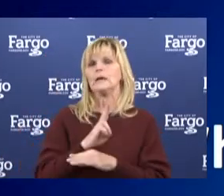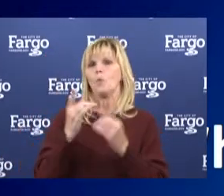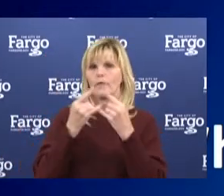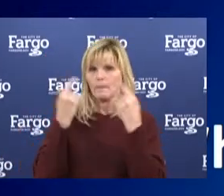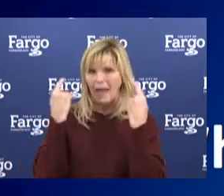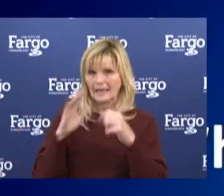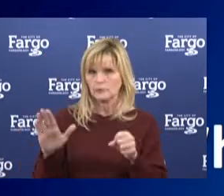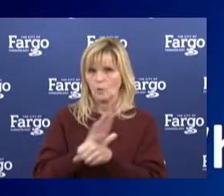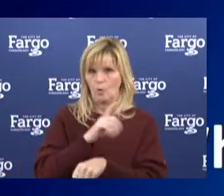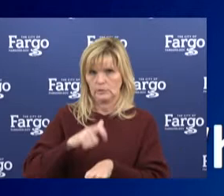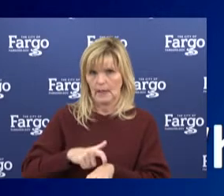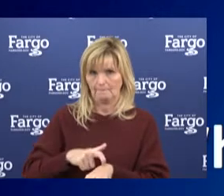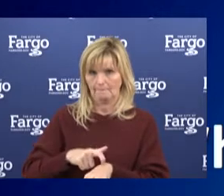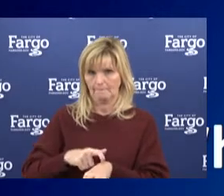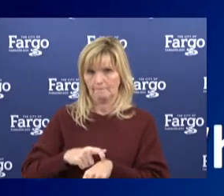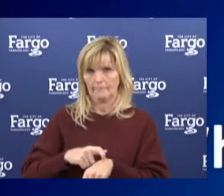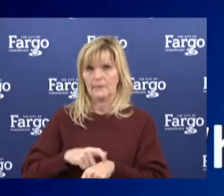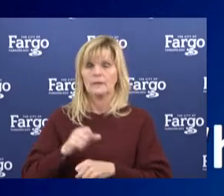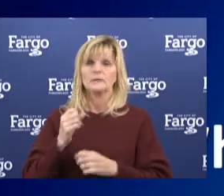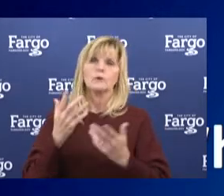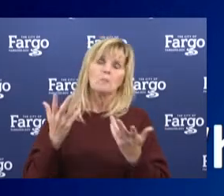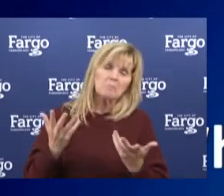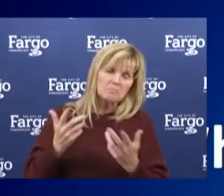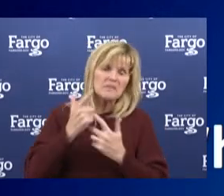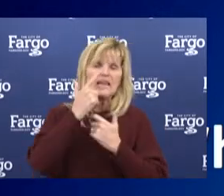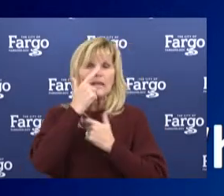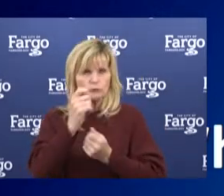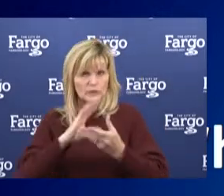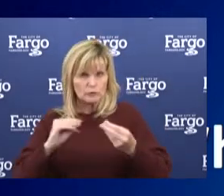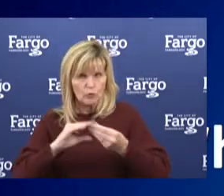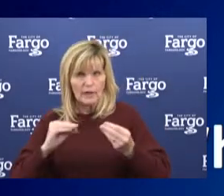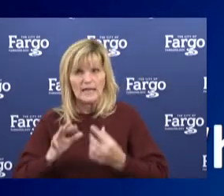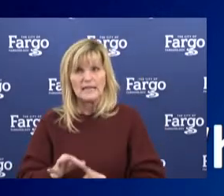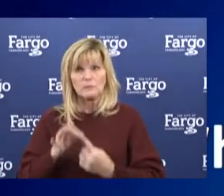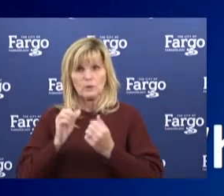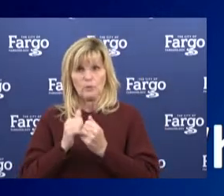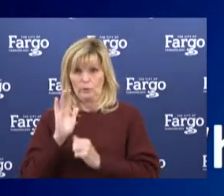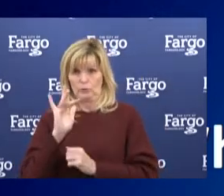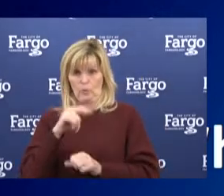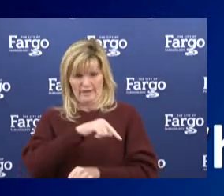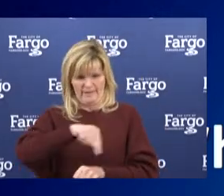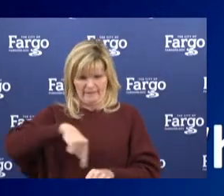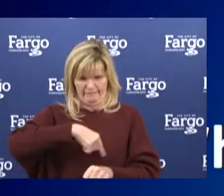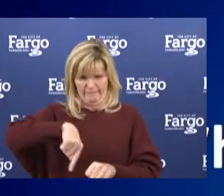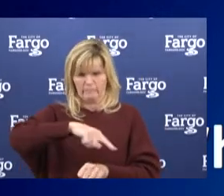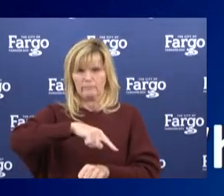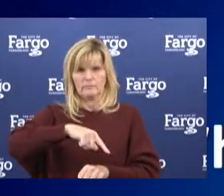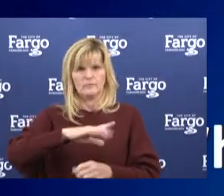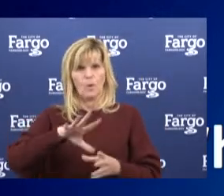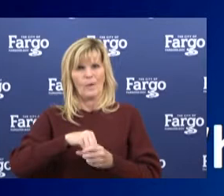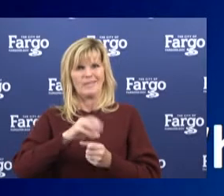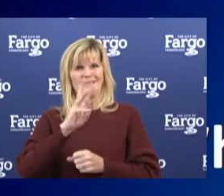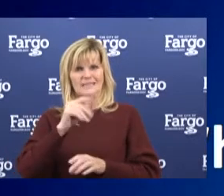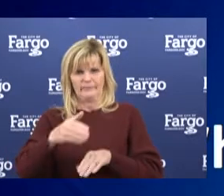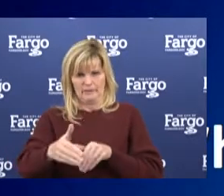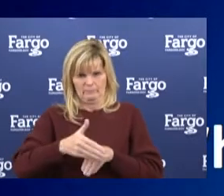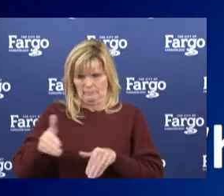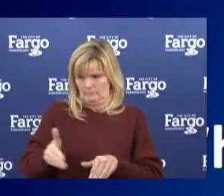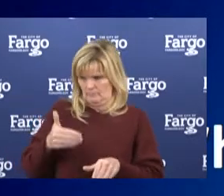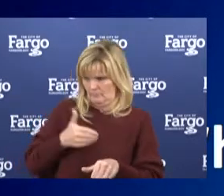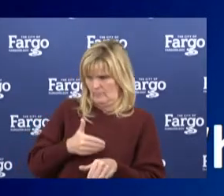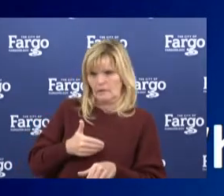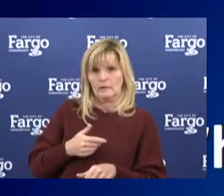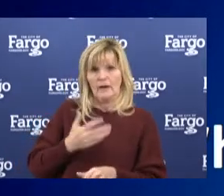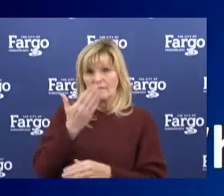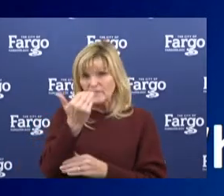time. So kind of a compelling story, especially with these 25 passengers within 6 feet, sitting within 6 feet of him for a